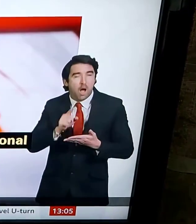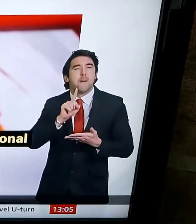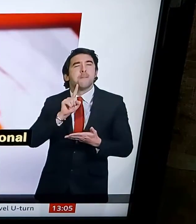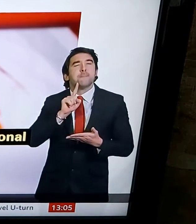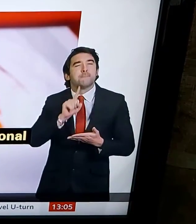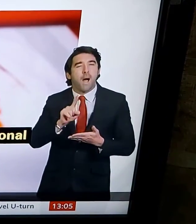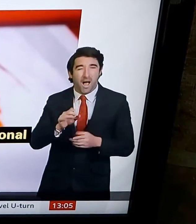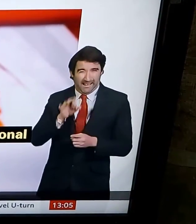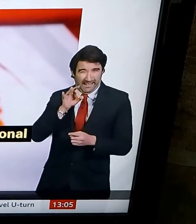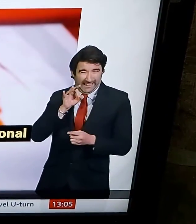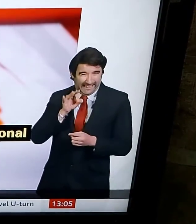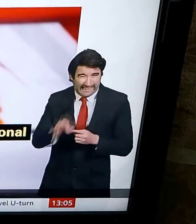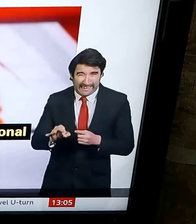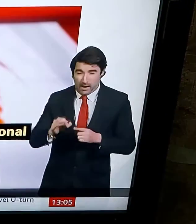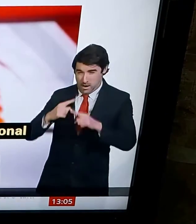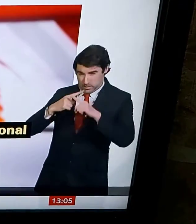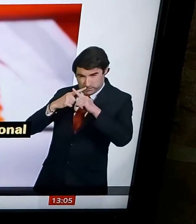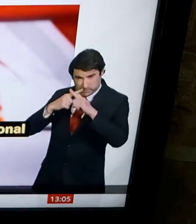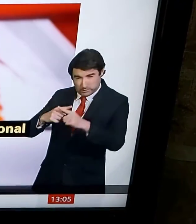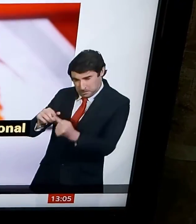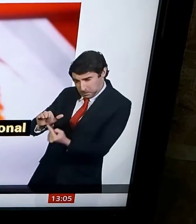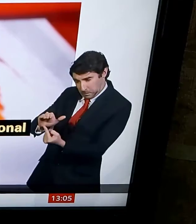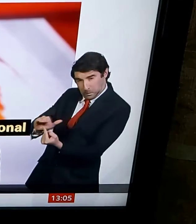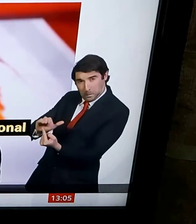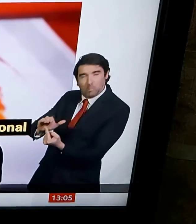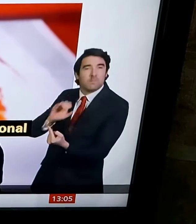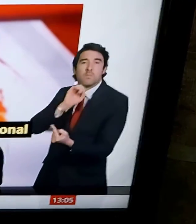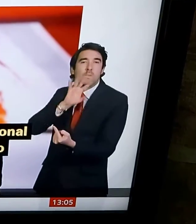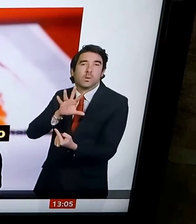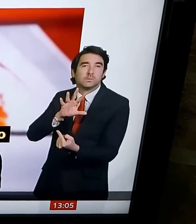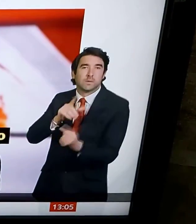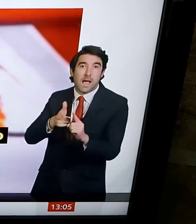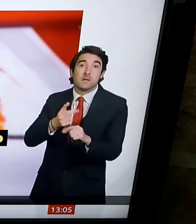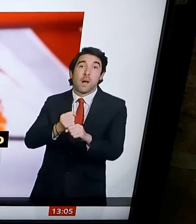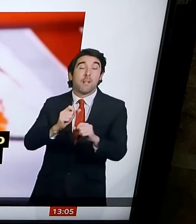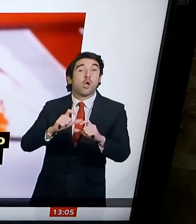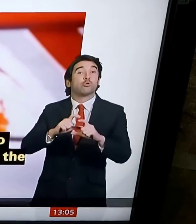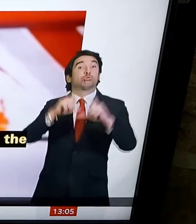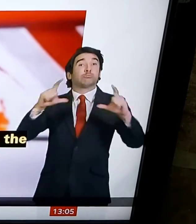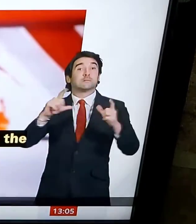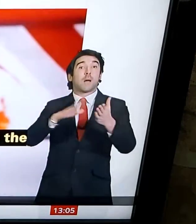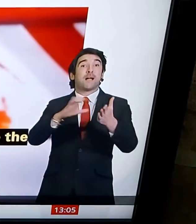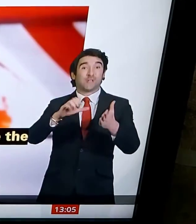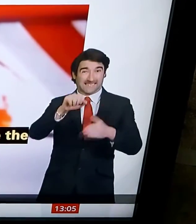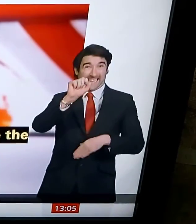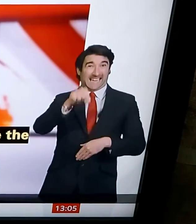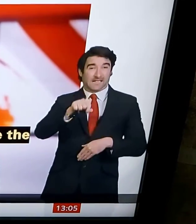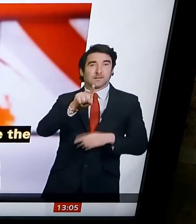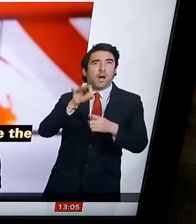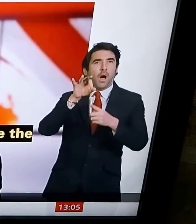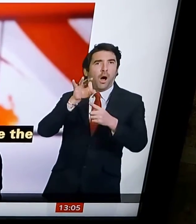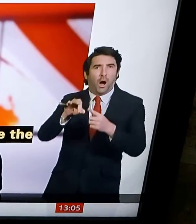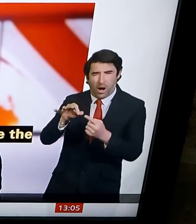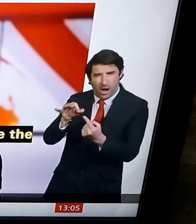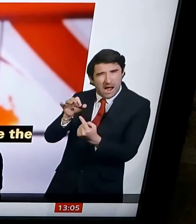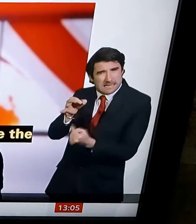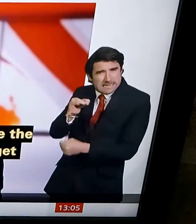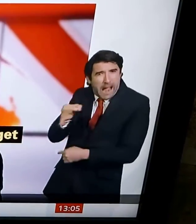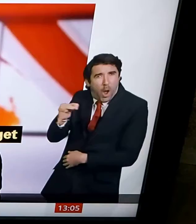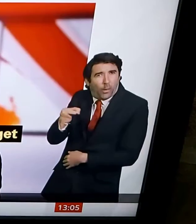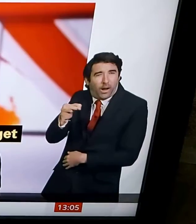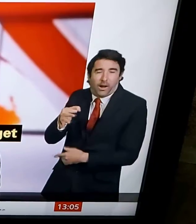just doesn't have the ability to do that. So Greater Manchester and Birmingham, for example, they could get down to that, but not to smaller towns.